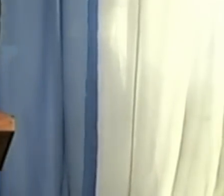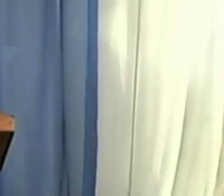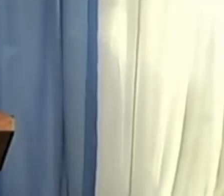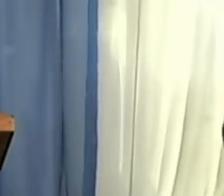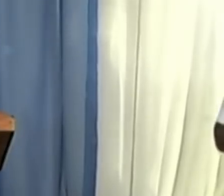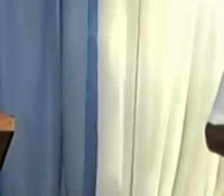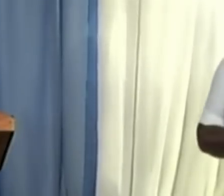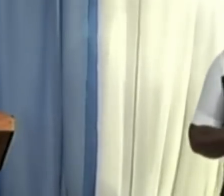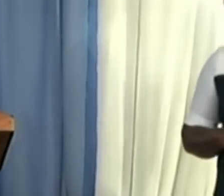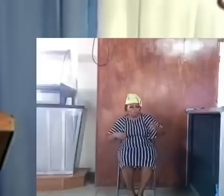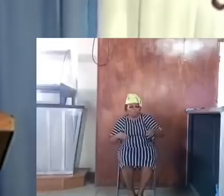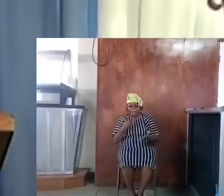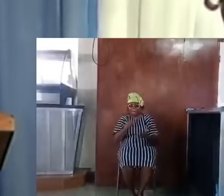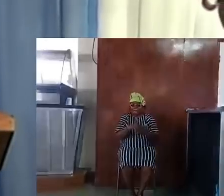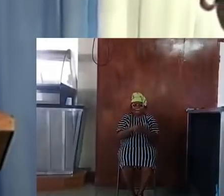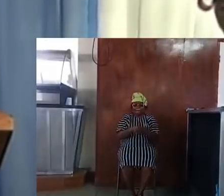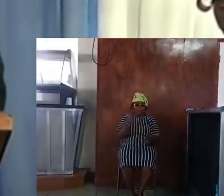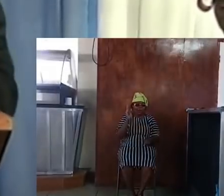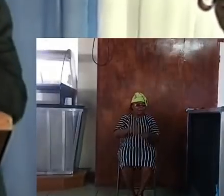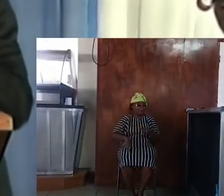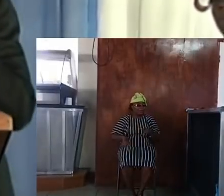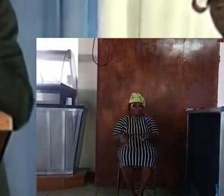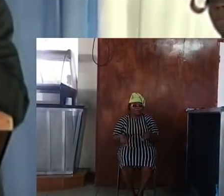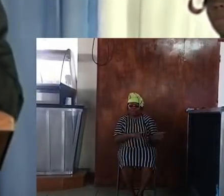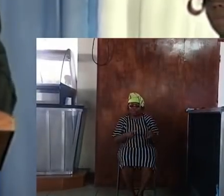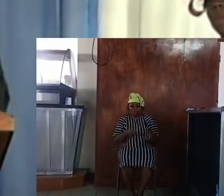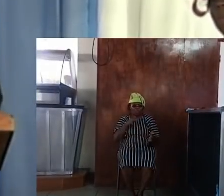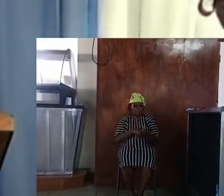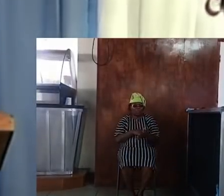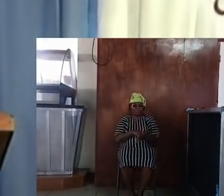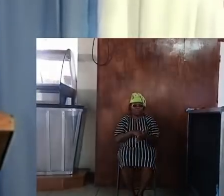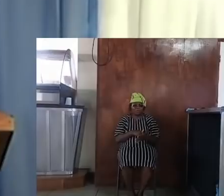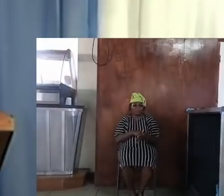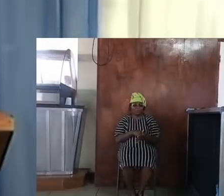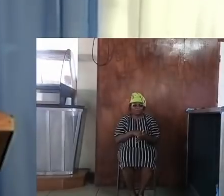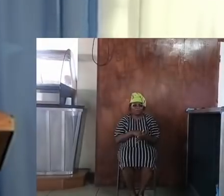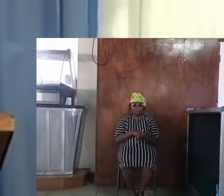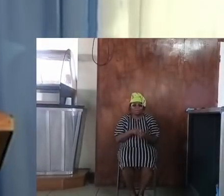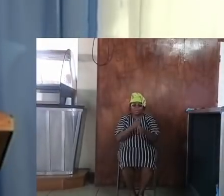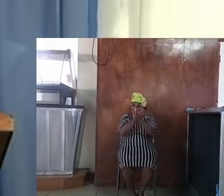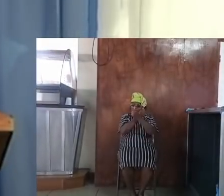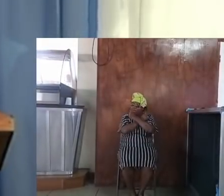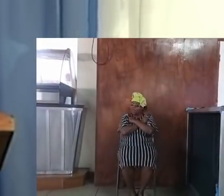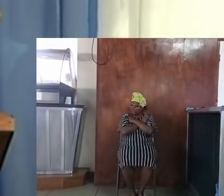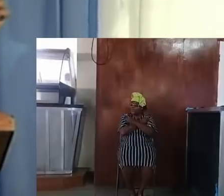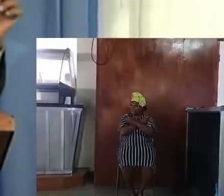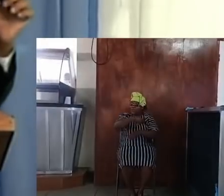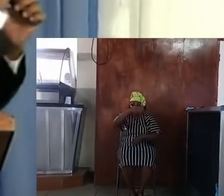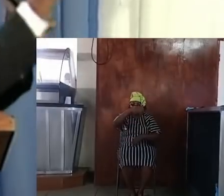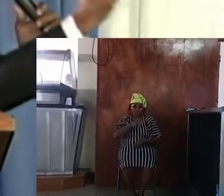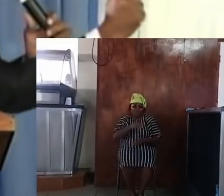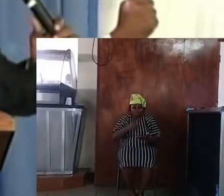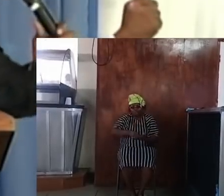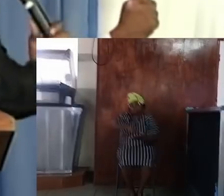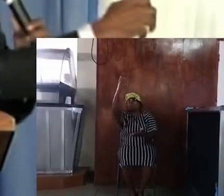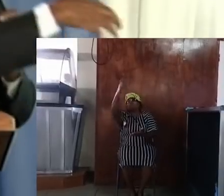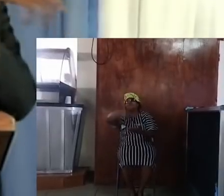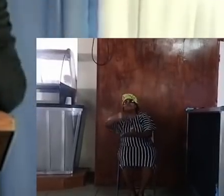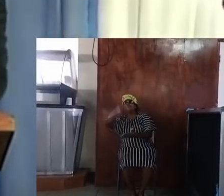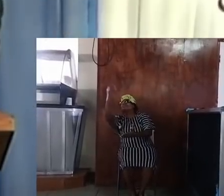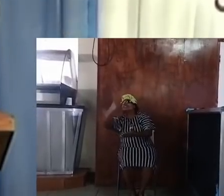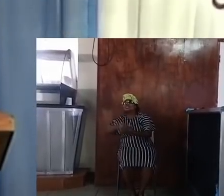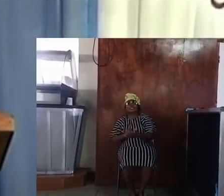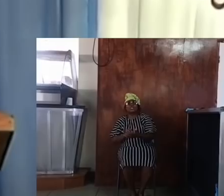joy. Money cannot do it. But let me tell you, oh, the love of God. So rich